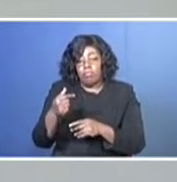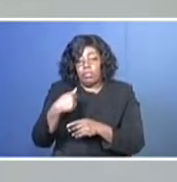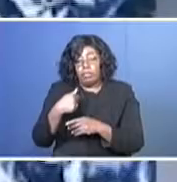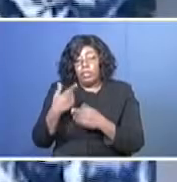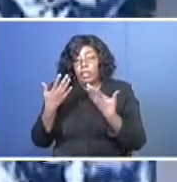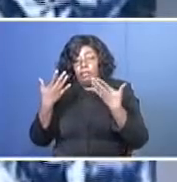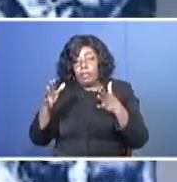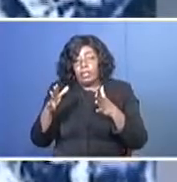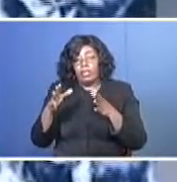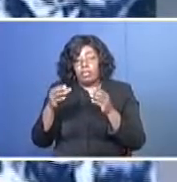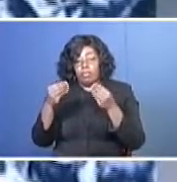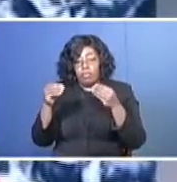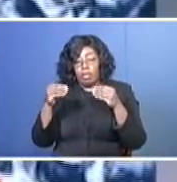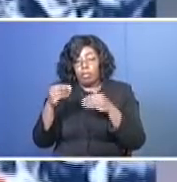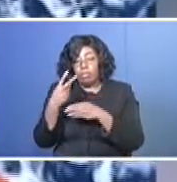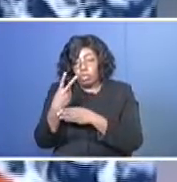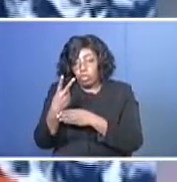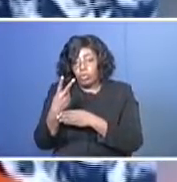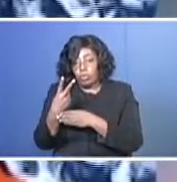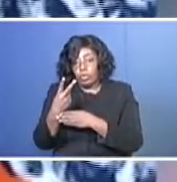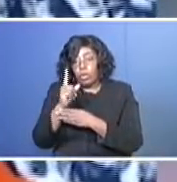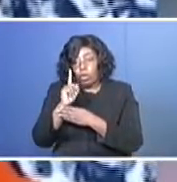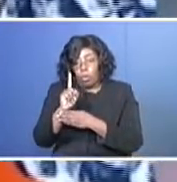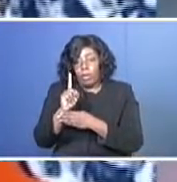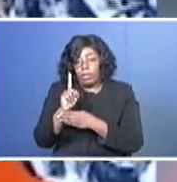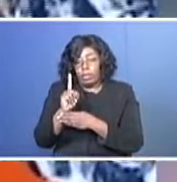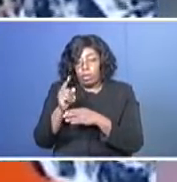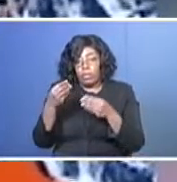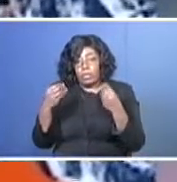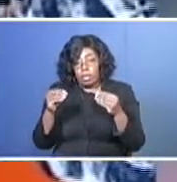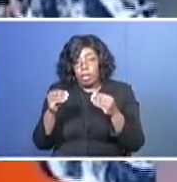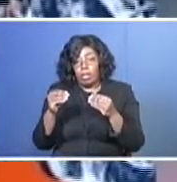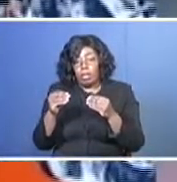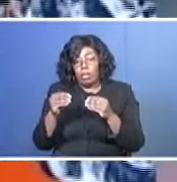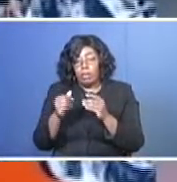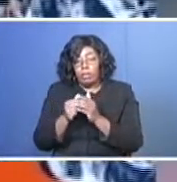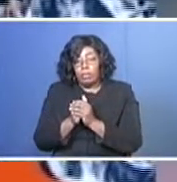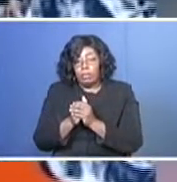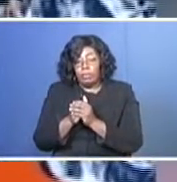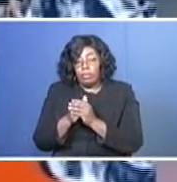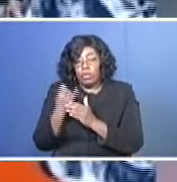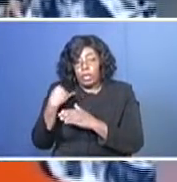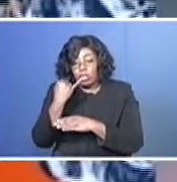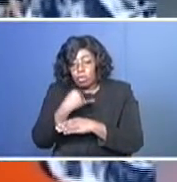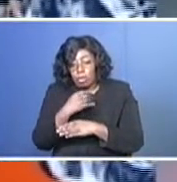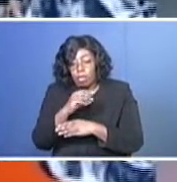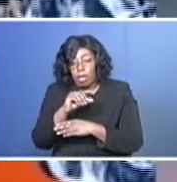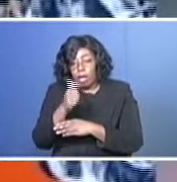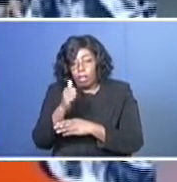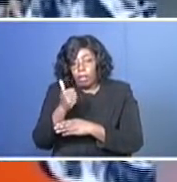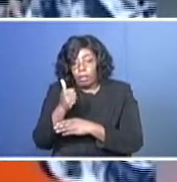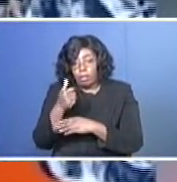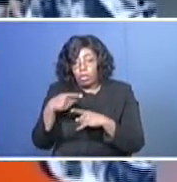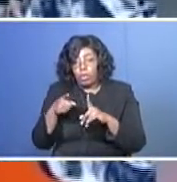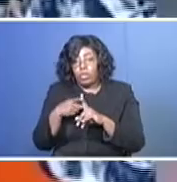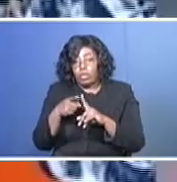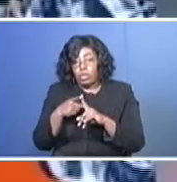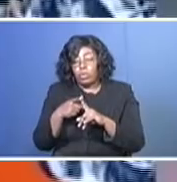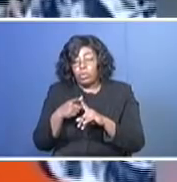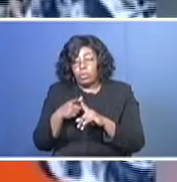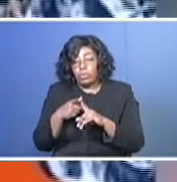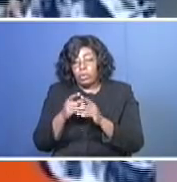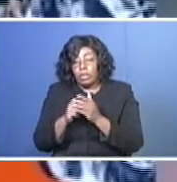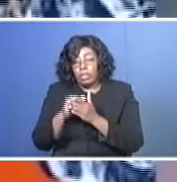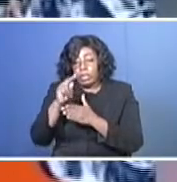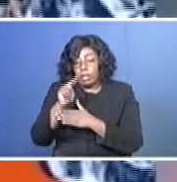already. This one behind me is going to Israel, and then another piece in the space is going to a wonderful collection in the